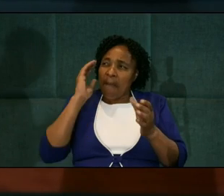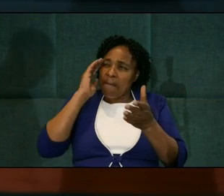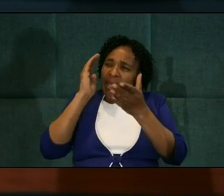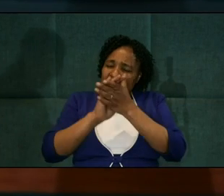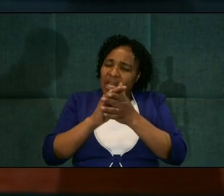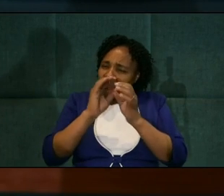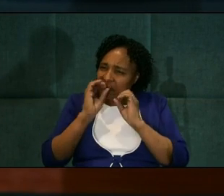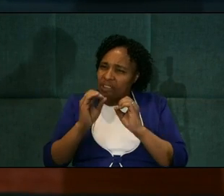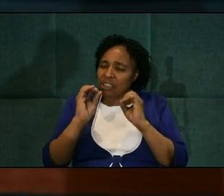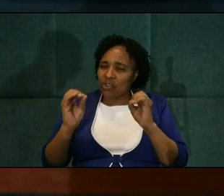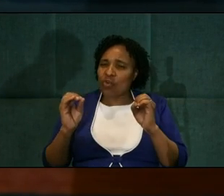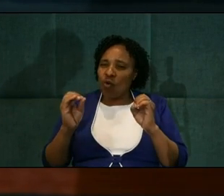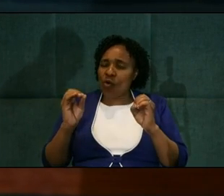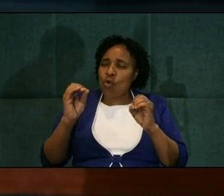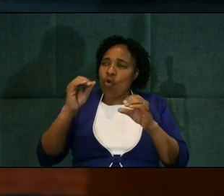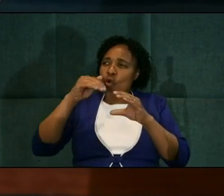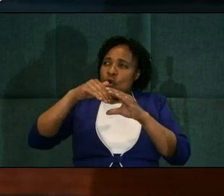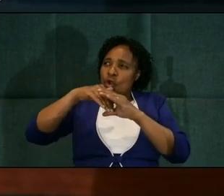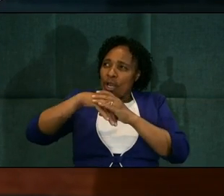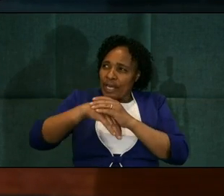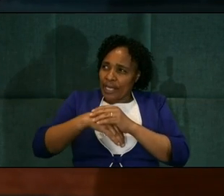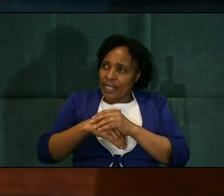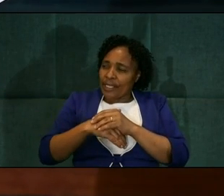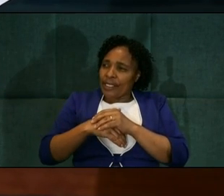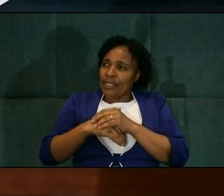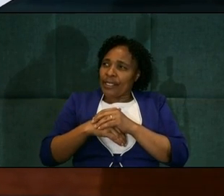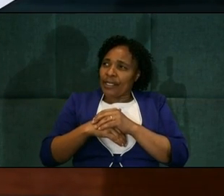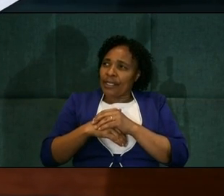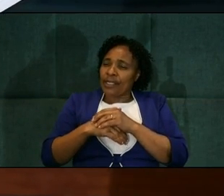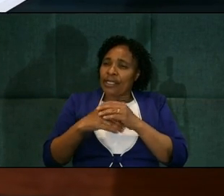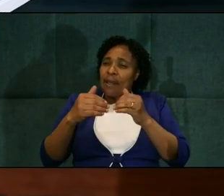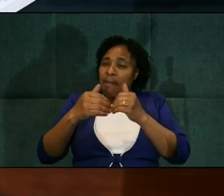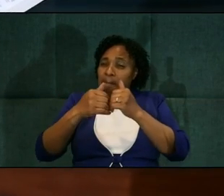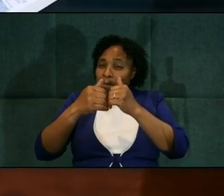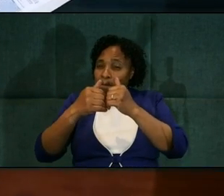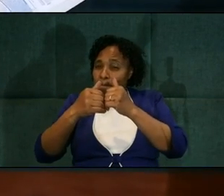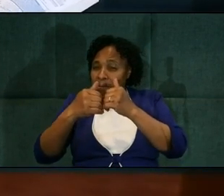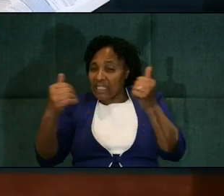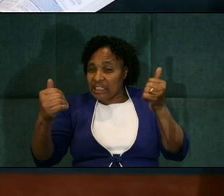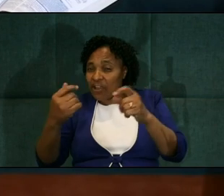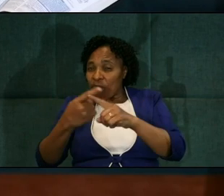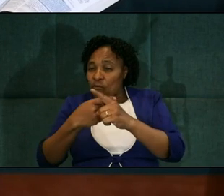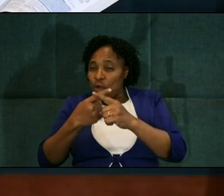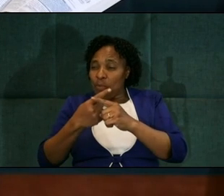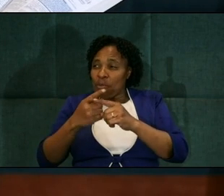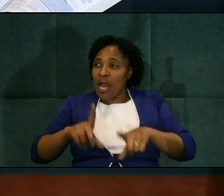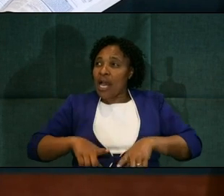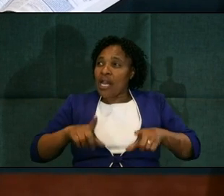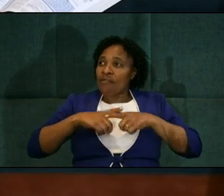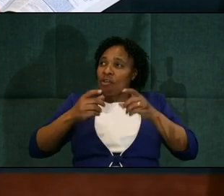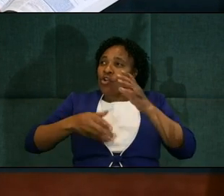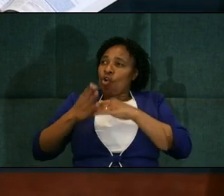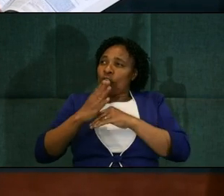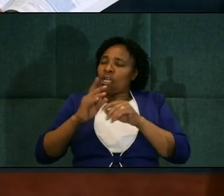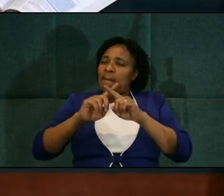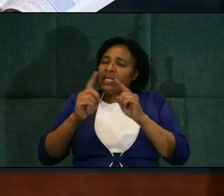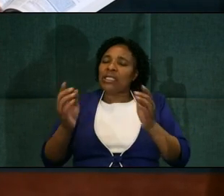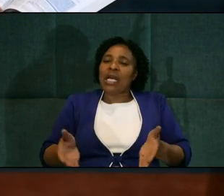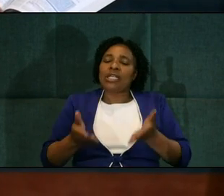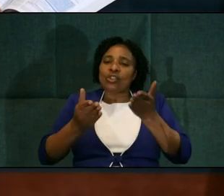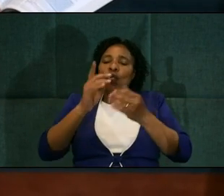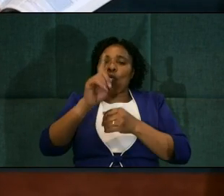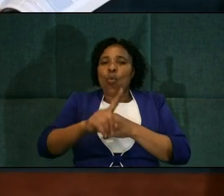of unbelief in departing from the living God. Verse 13. But exhort one another